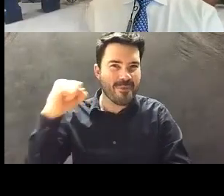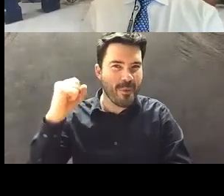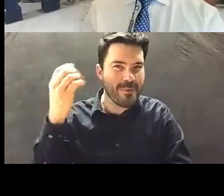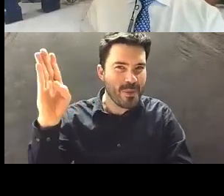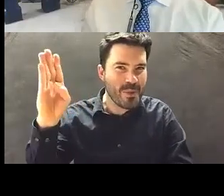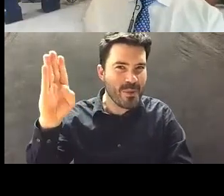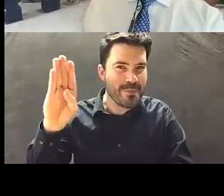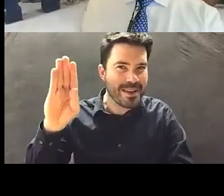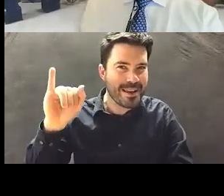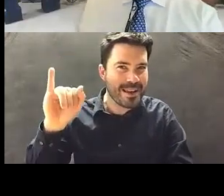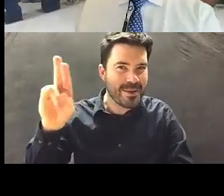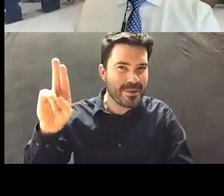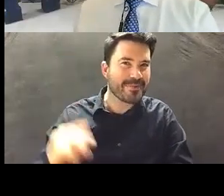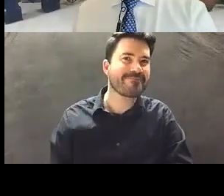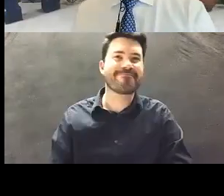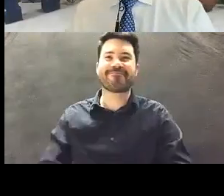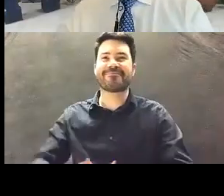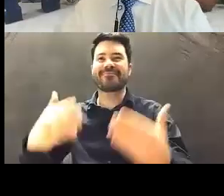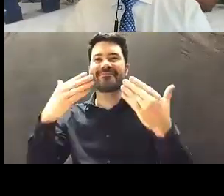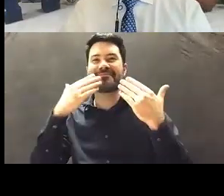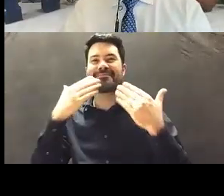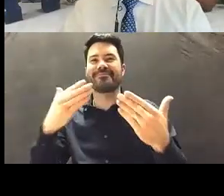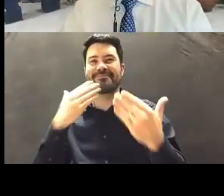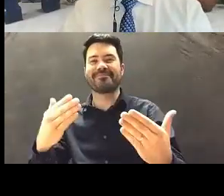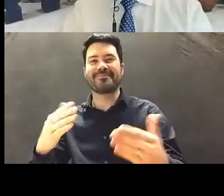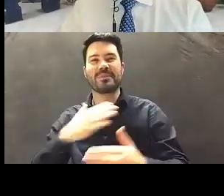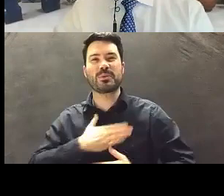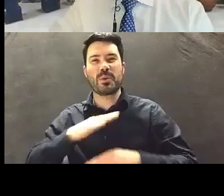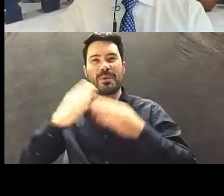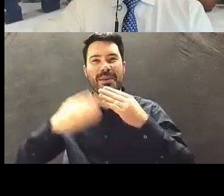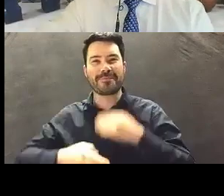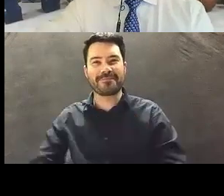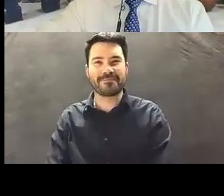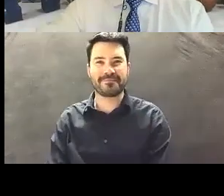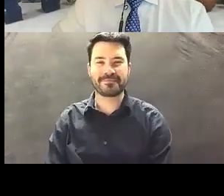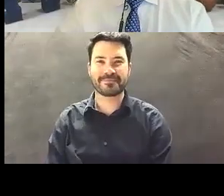IU. Thank you all. Have a great weekend.